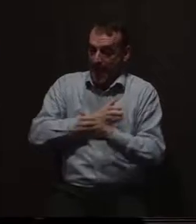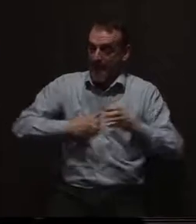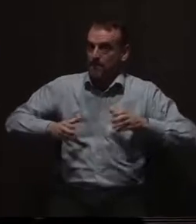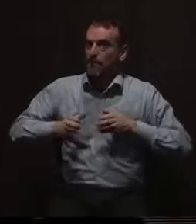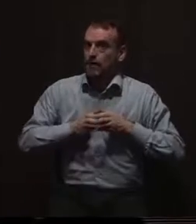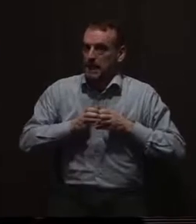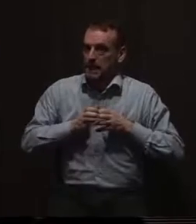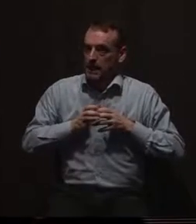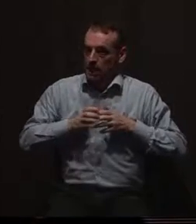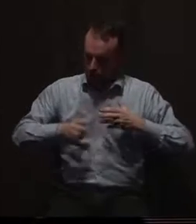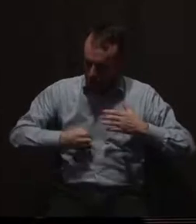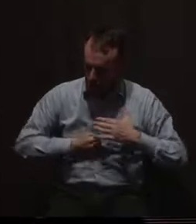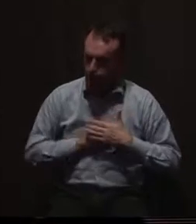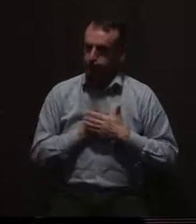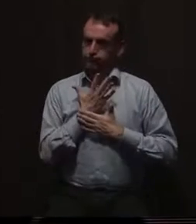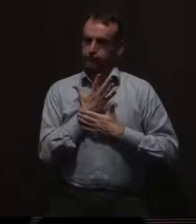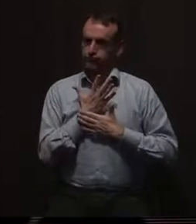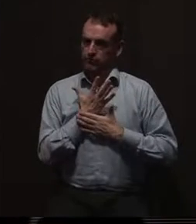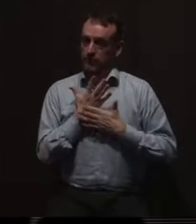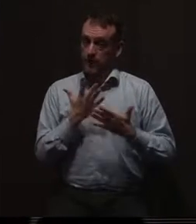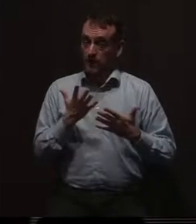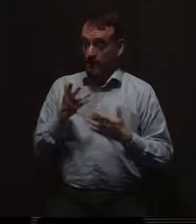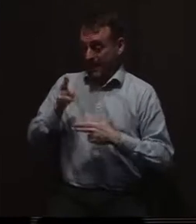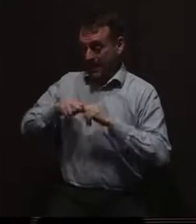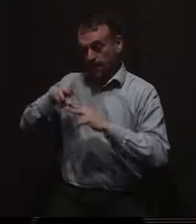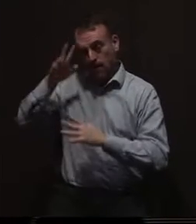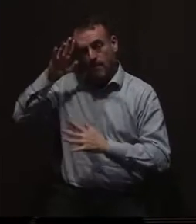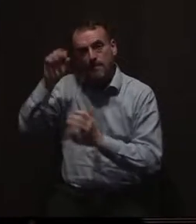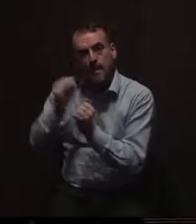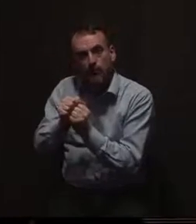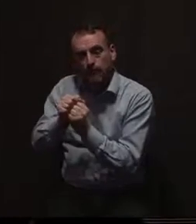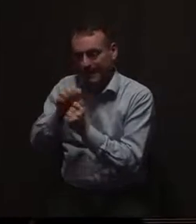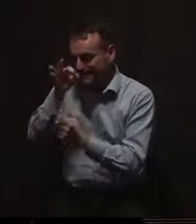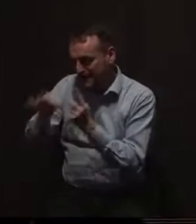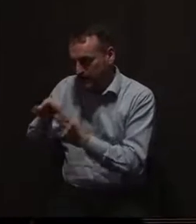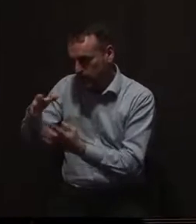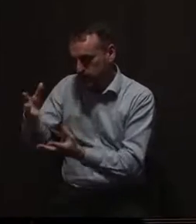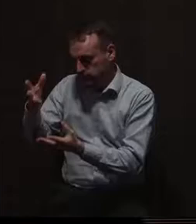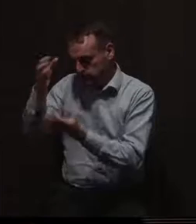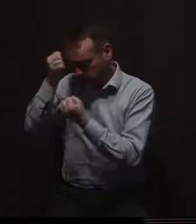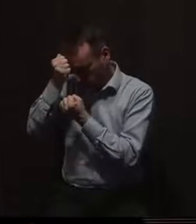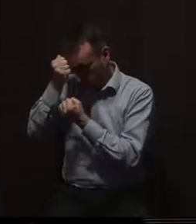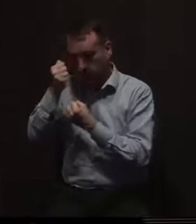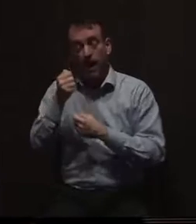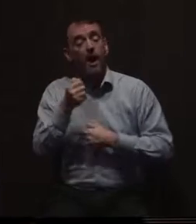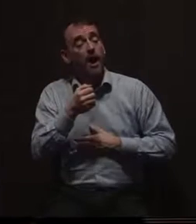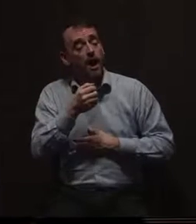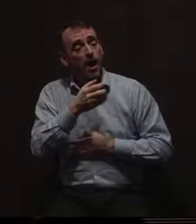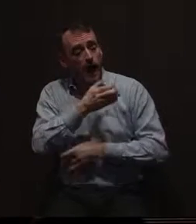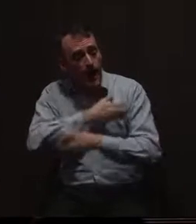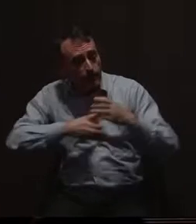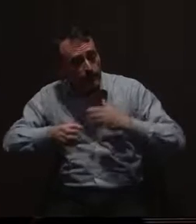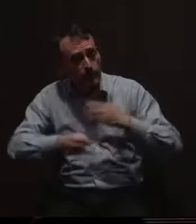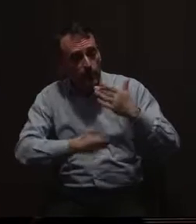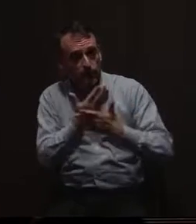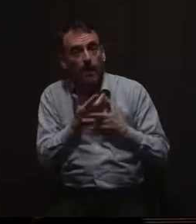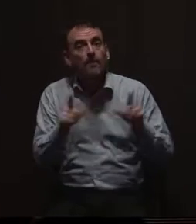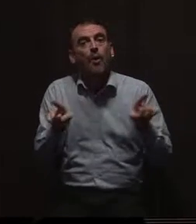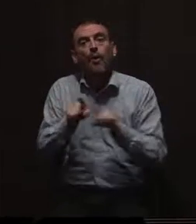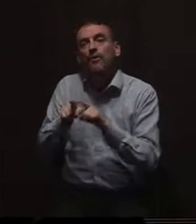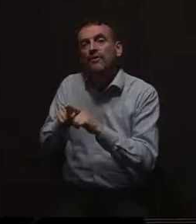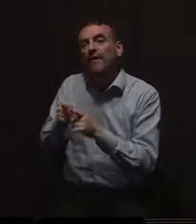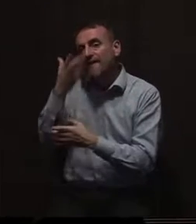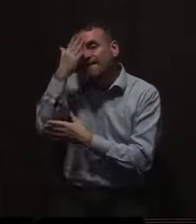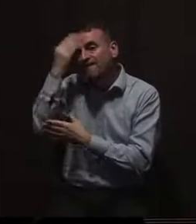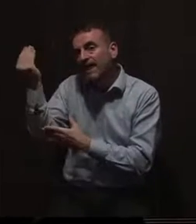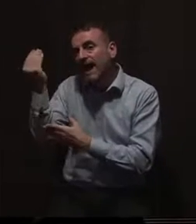grow with the more complex our memories. But also we've got to learn to forget. That's the other thing. So a lot of memory politics I